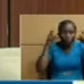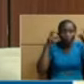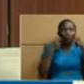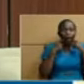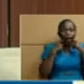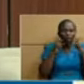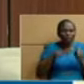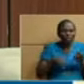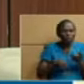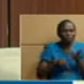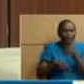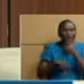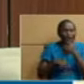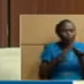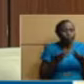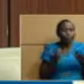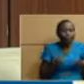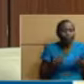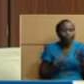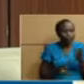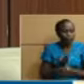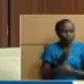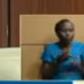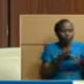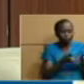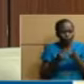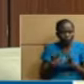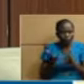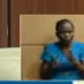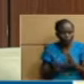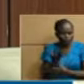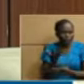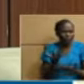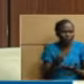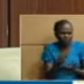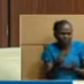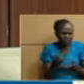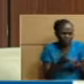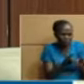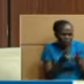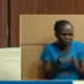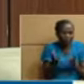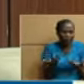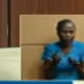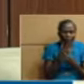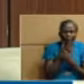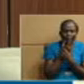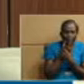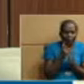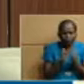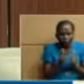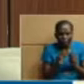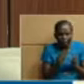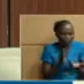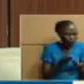to create avenues for creating shocks against any kind of, mitigating shocks against